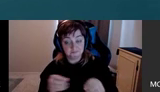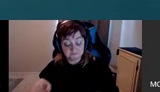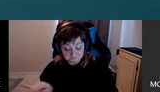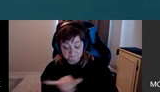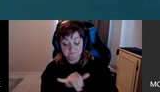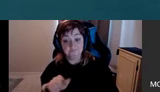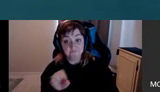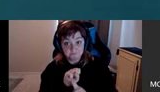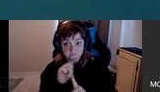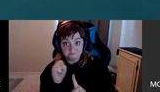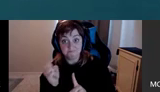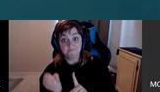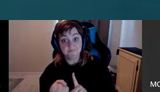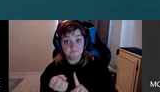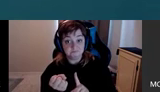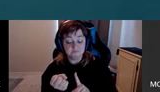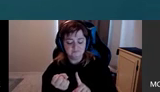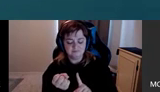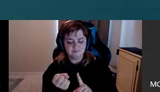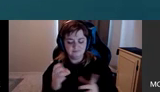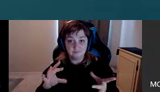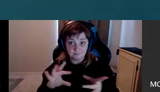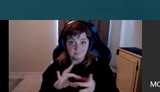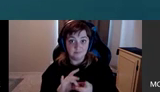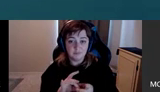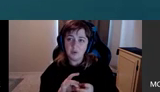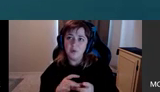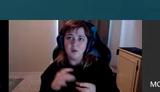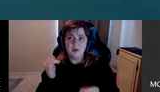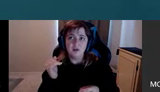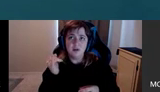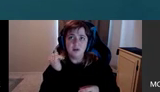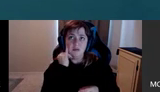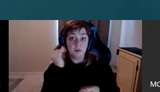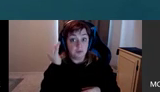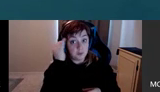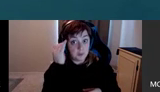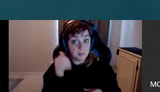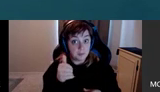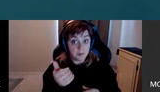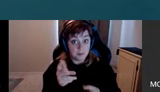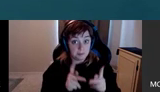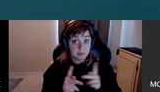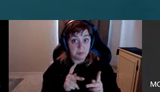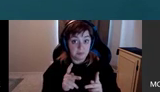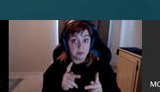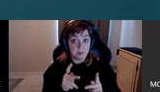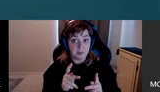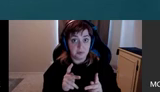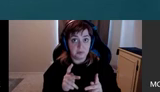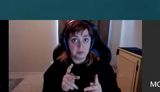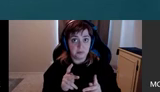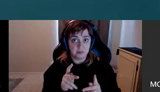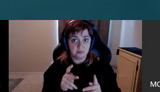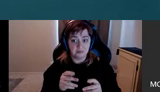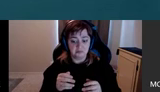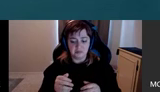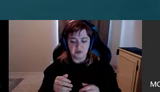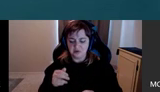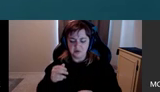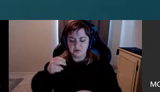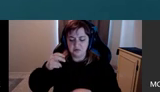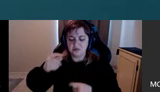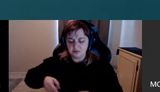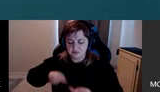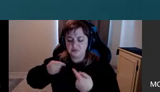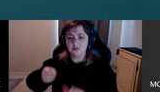or different. Or even if you knew there was someone else out there who was going through something, you just didn't know who they were or what they were going through,